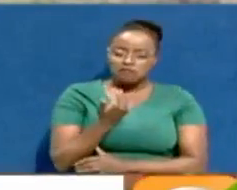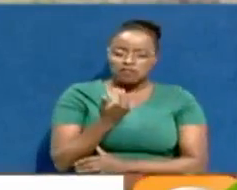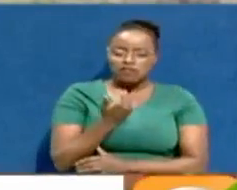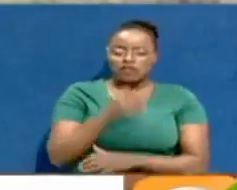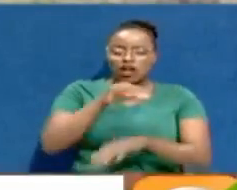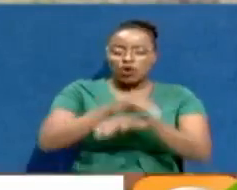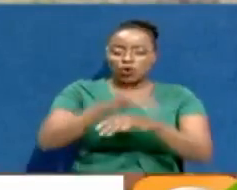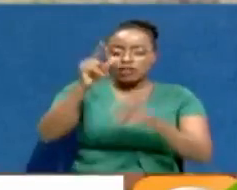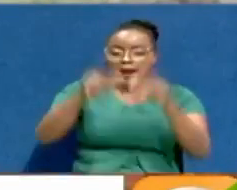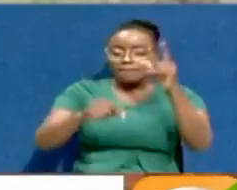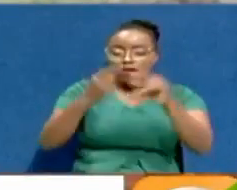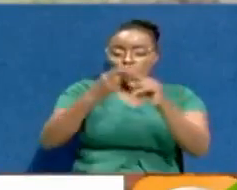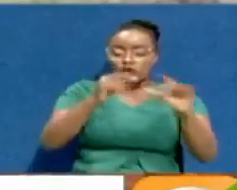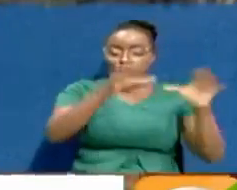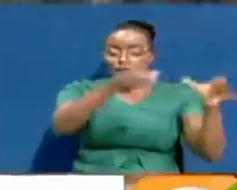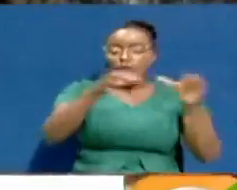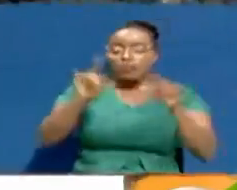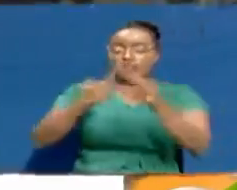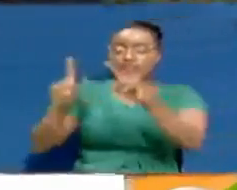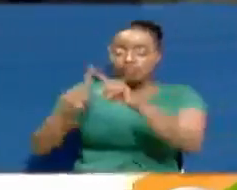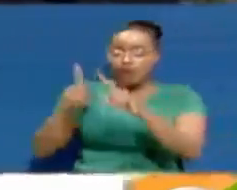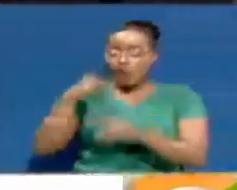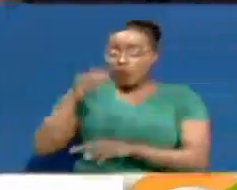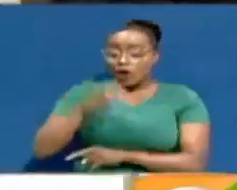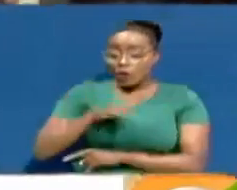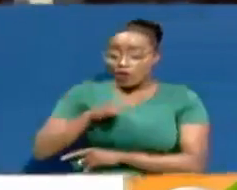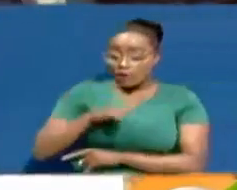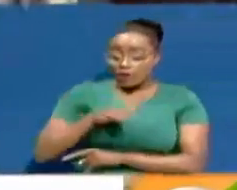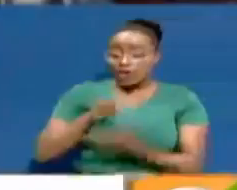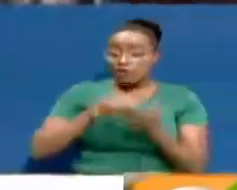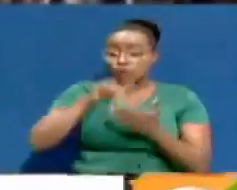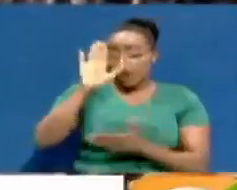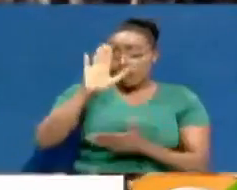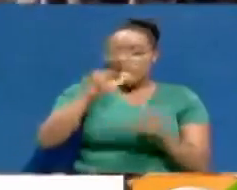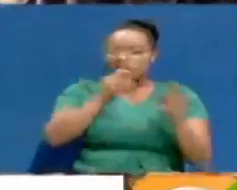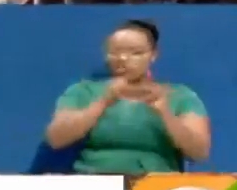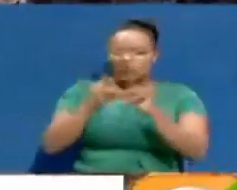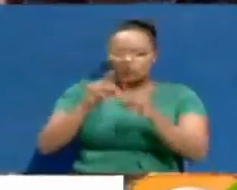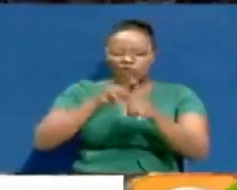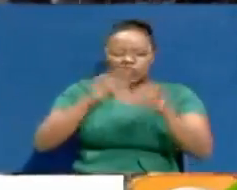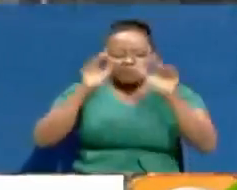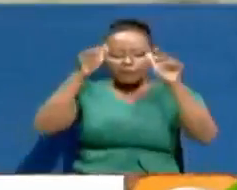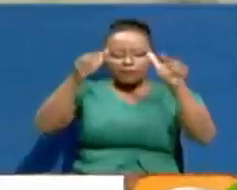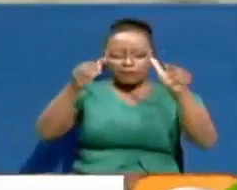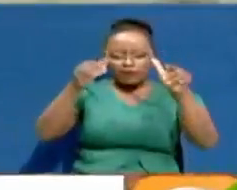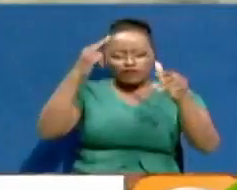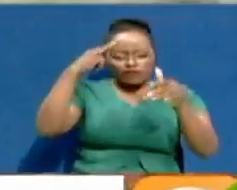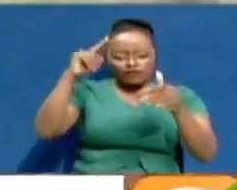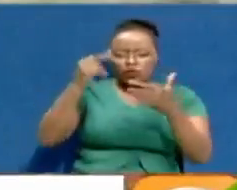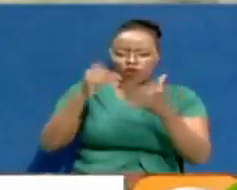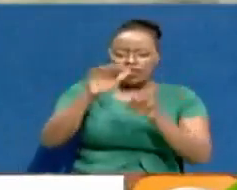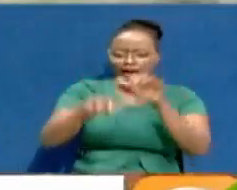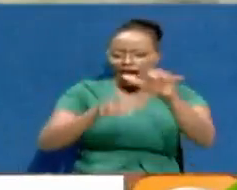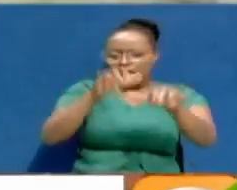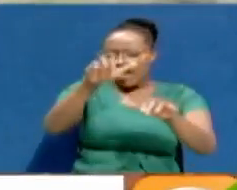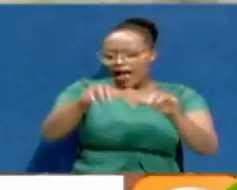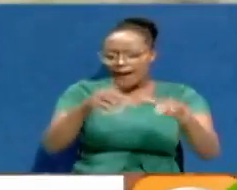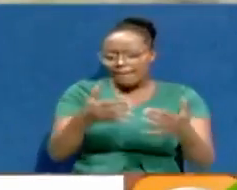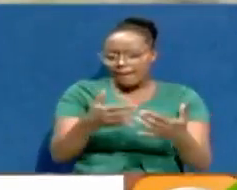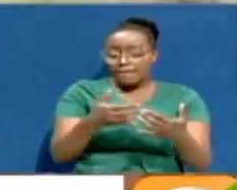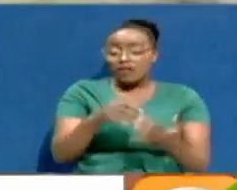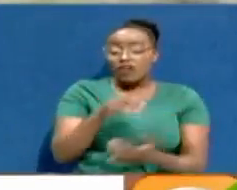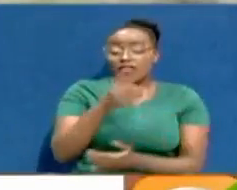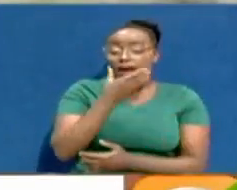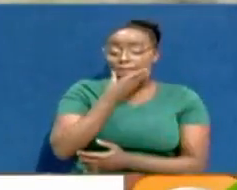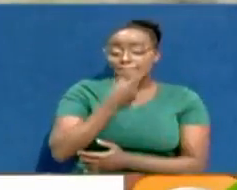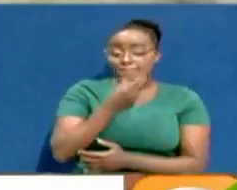kuchukua maziwa kutoka kwa jamii ambayo sana sana ni wanawake. Sana sana ukiangalia mifugo ni mzee wa boma